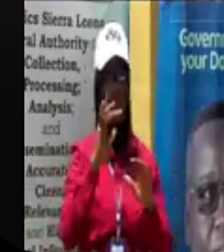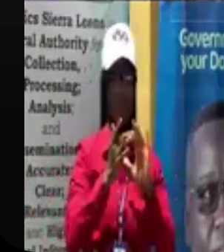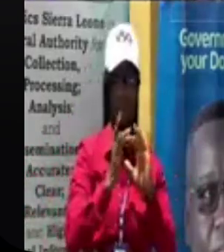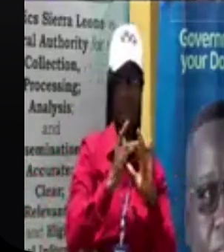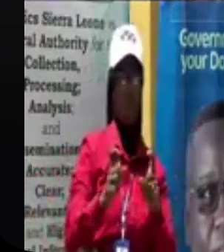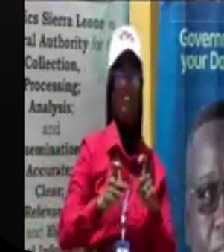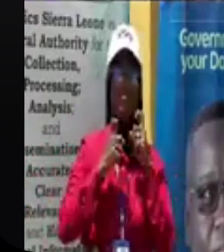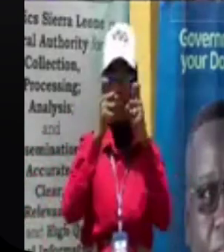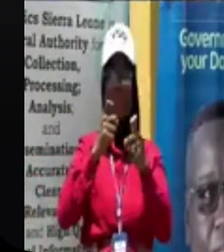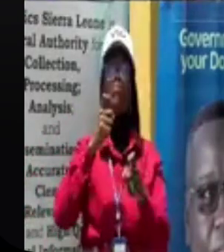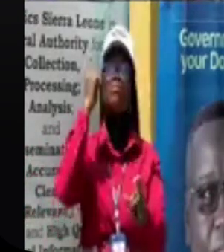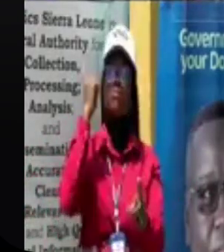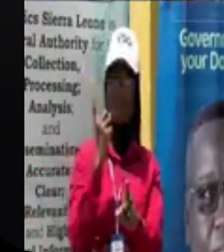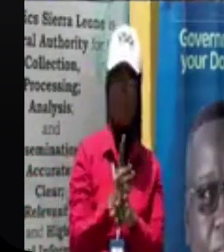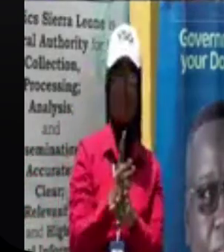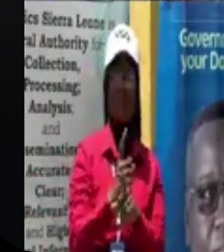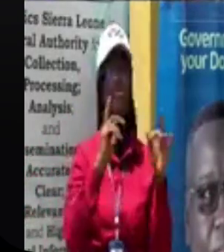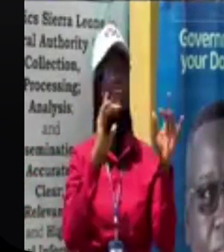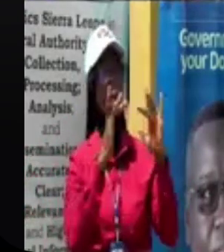give correct data.